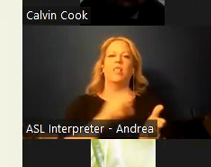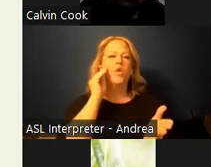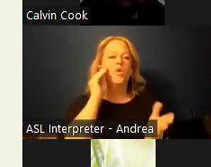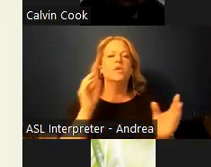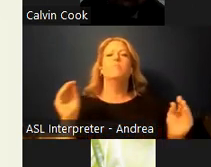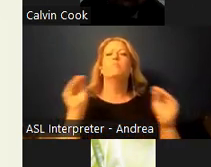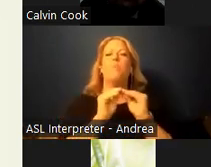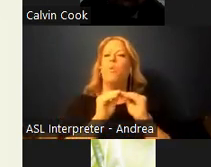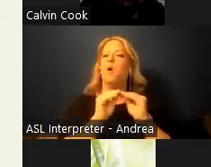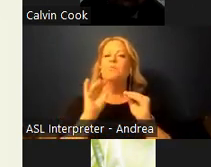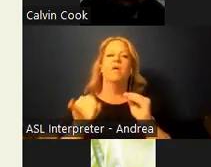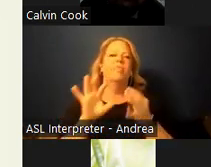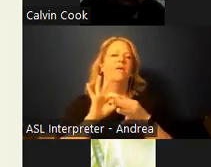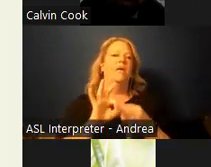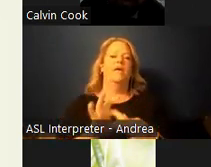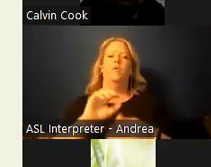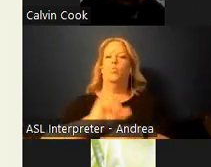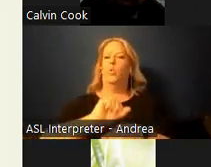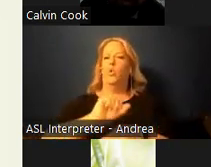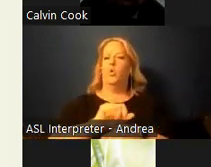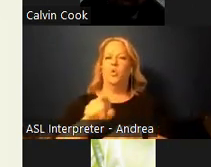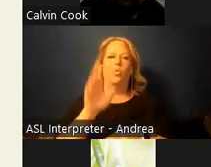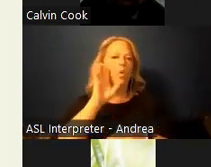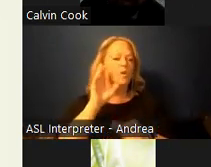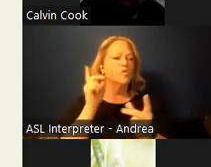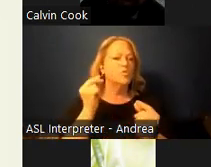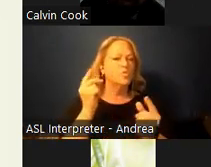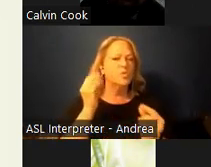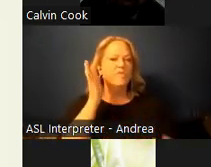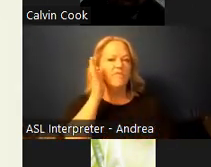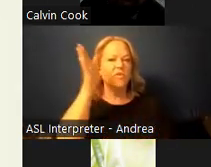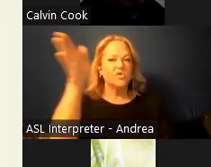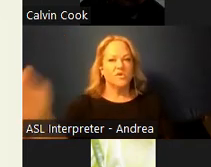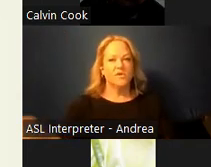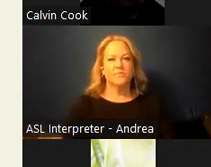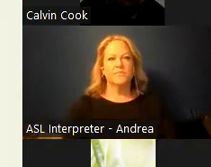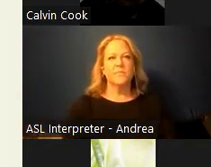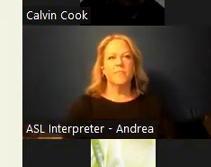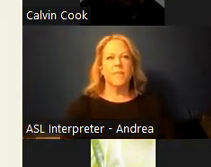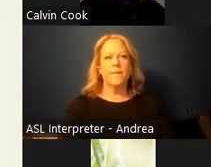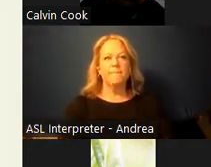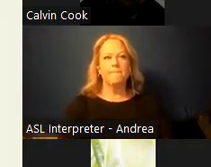picture yourself doing in the future. So for instance, you might, if your